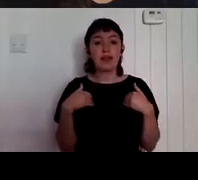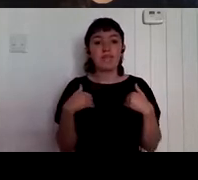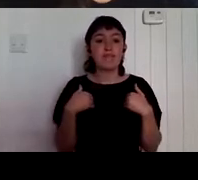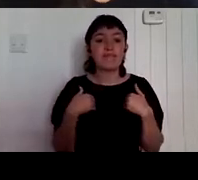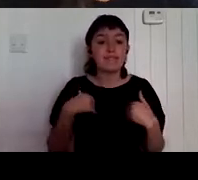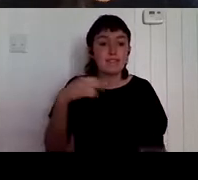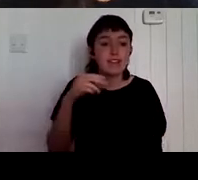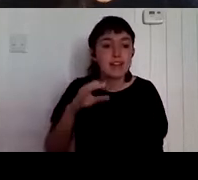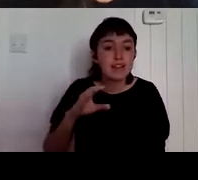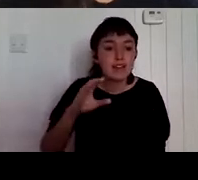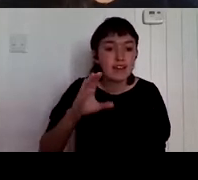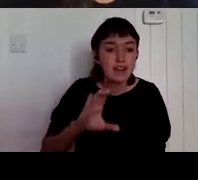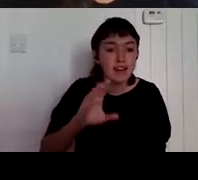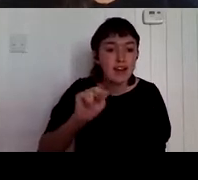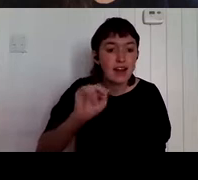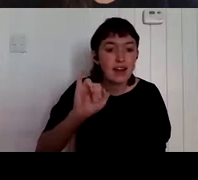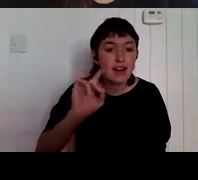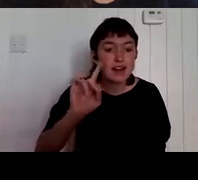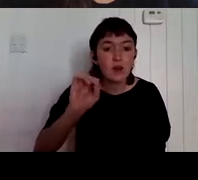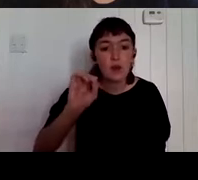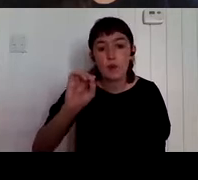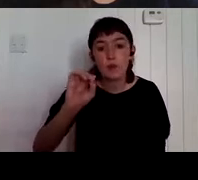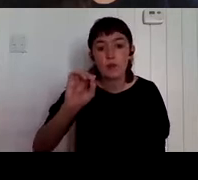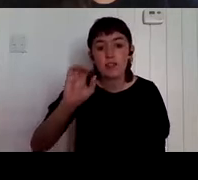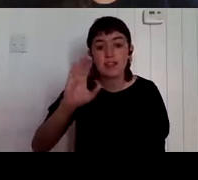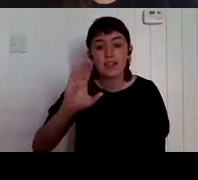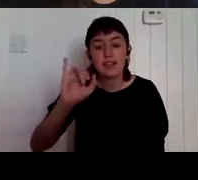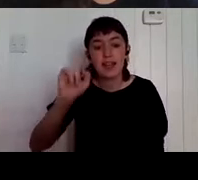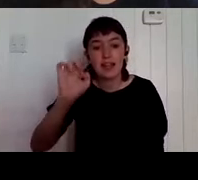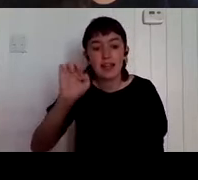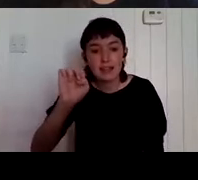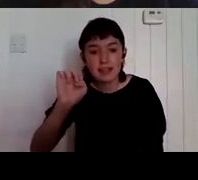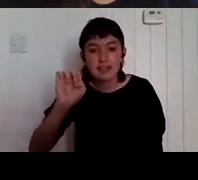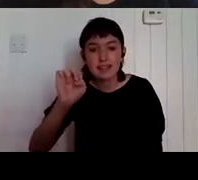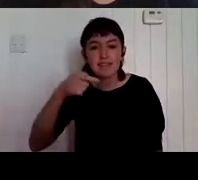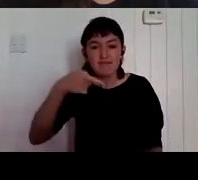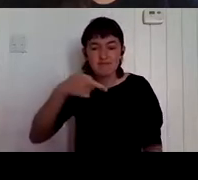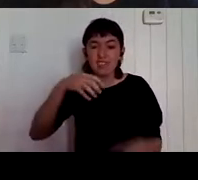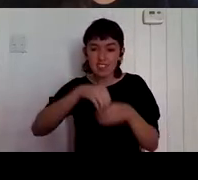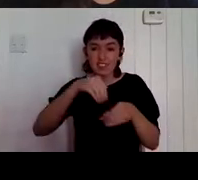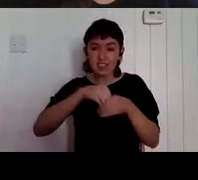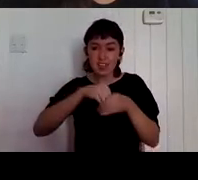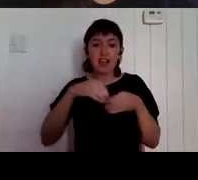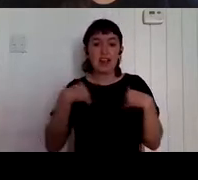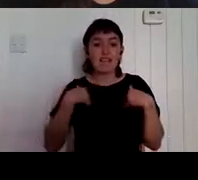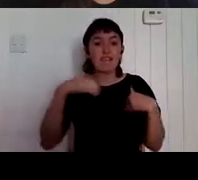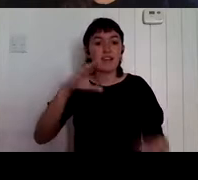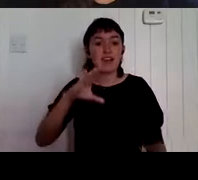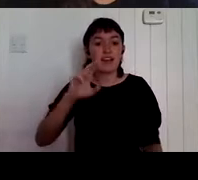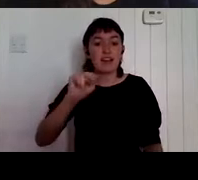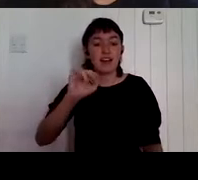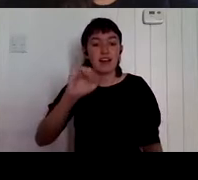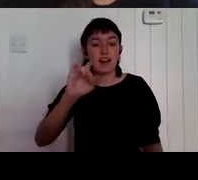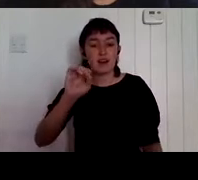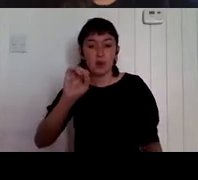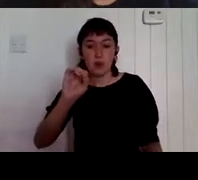because site means cell. And they have a structure in the nidocyte called a nidocyst, or nematocyst, like a